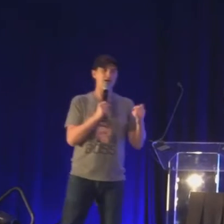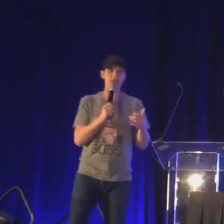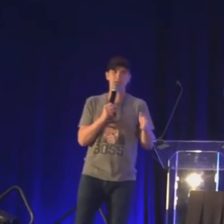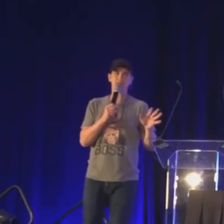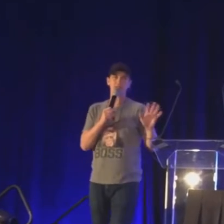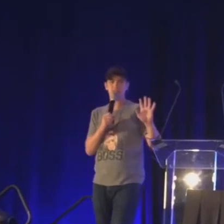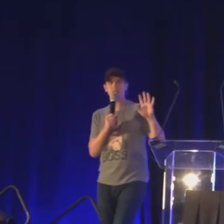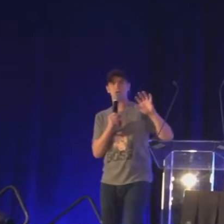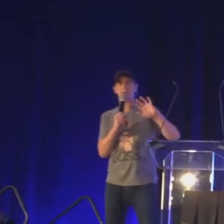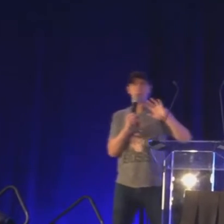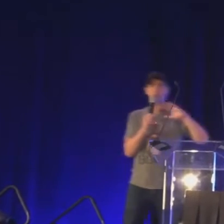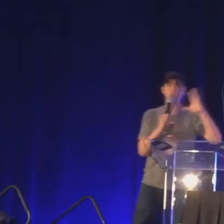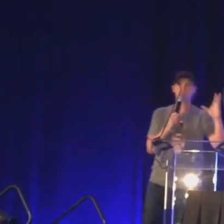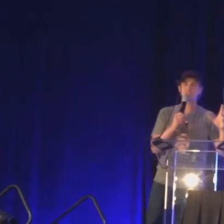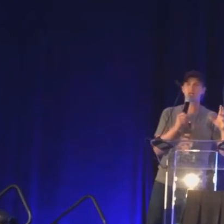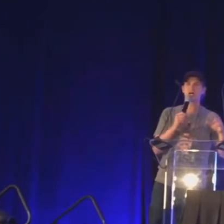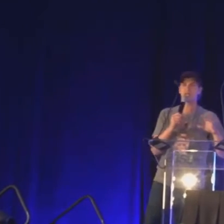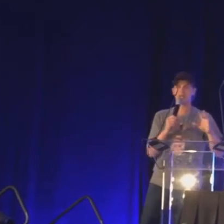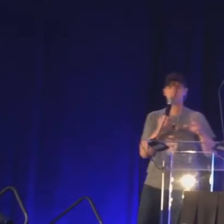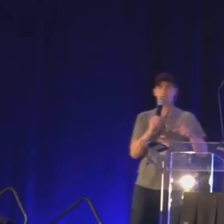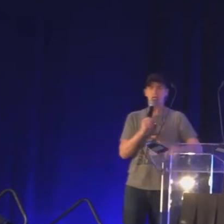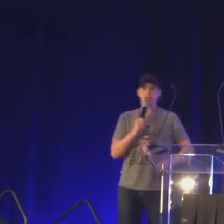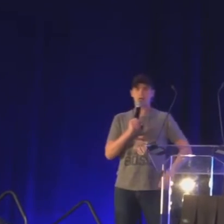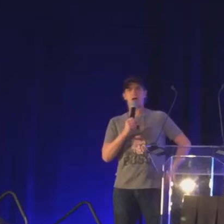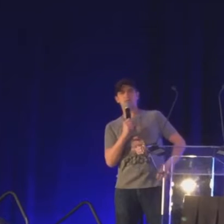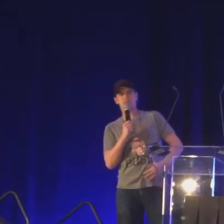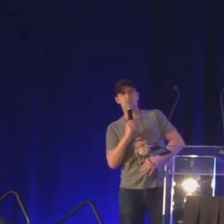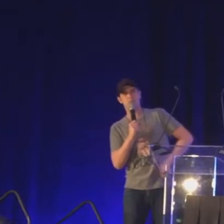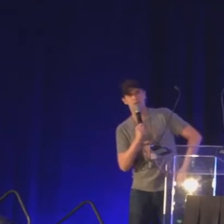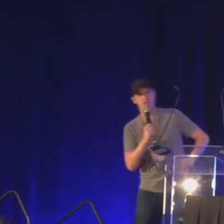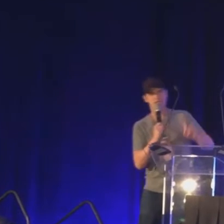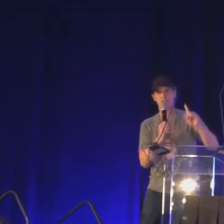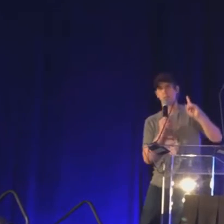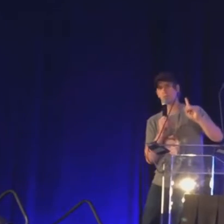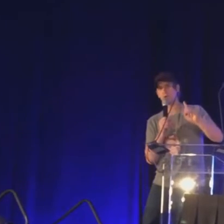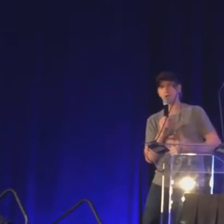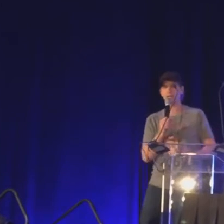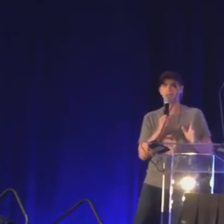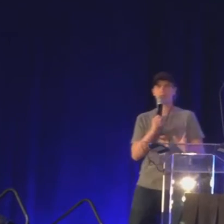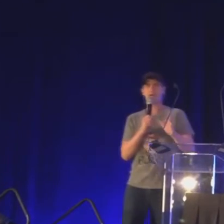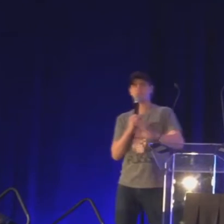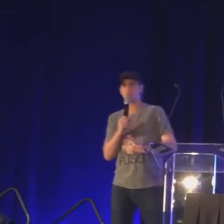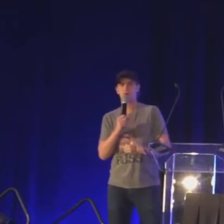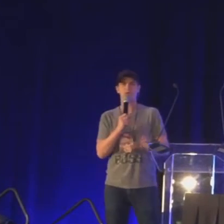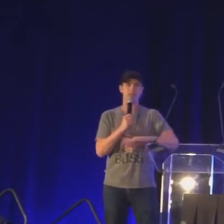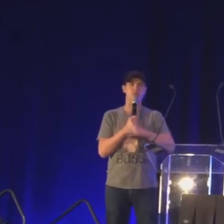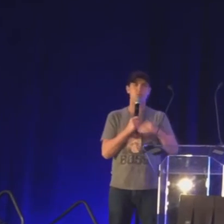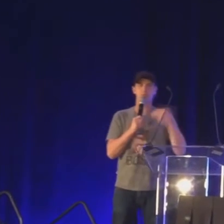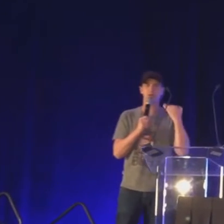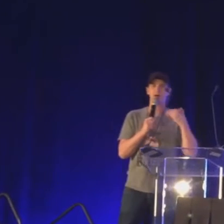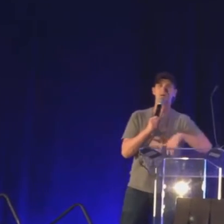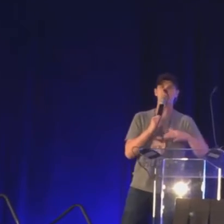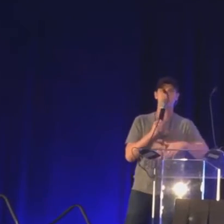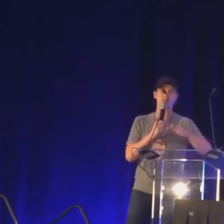couldn't, my prescription was done, and then I was like, doc, I'm still in pain, I just need 1 more. And then it became 2 more, and then